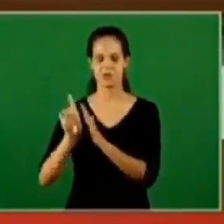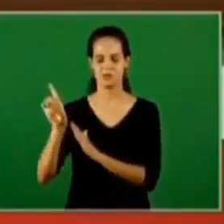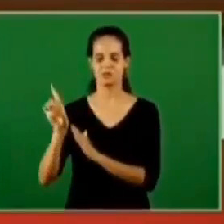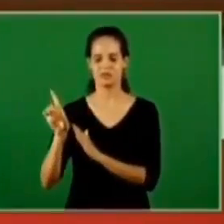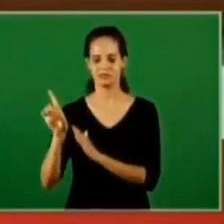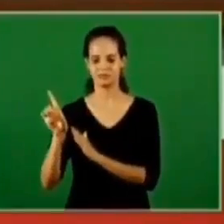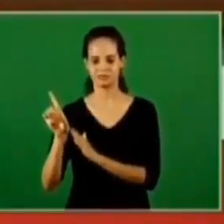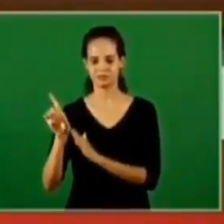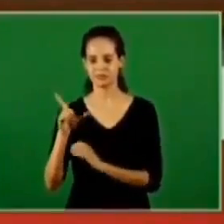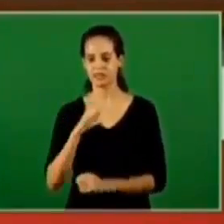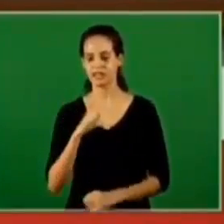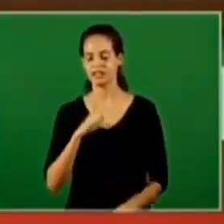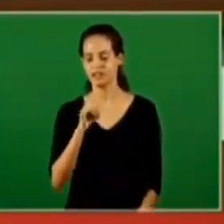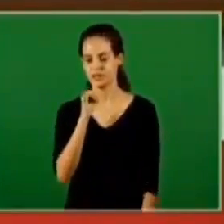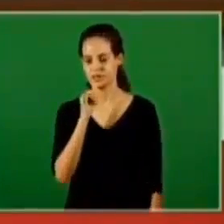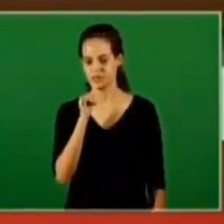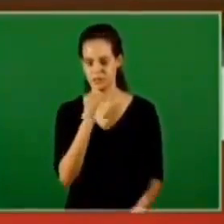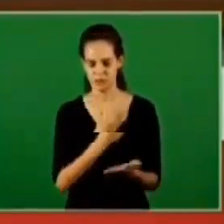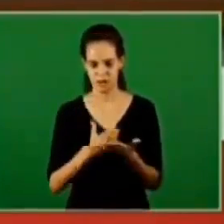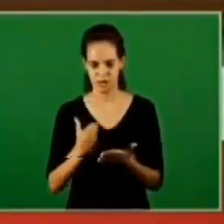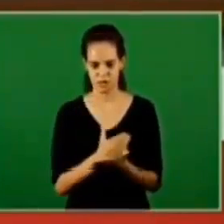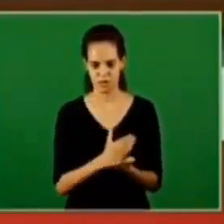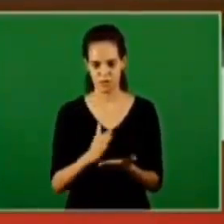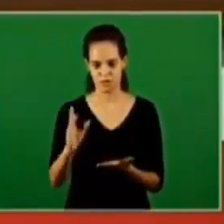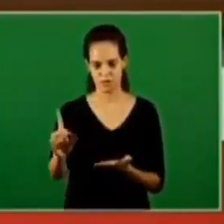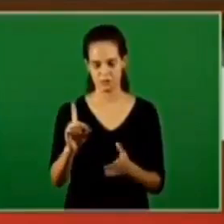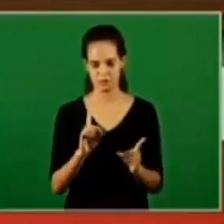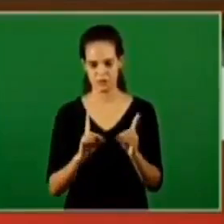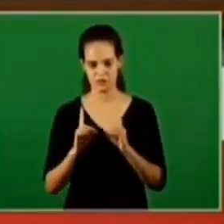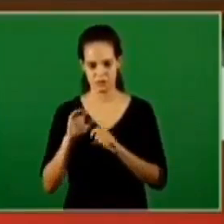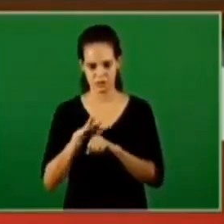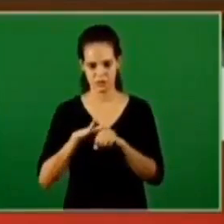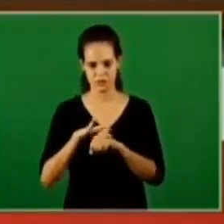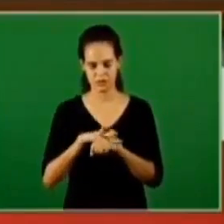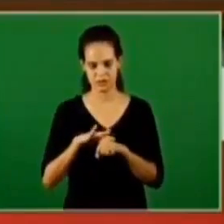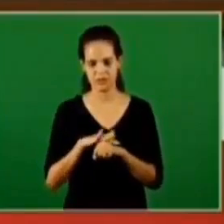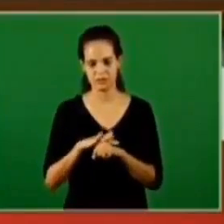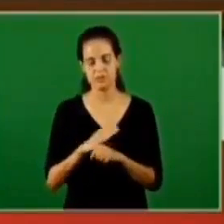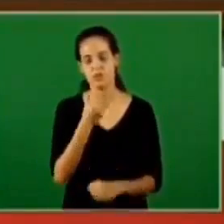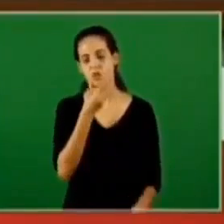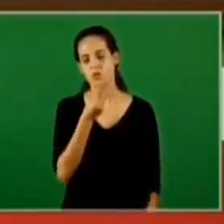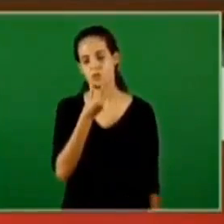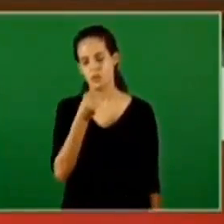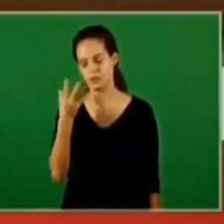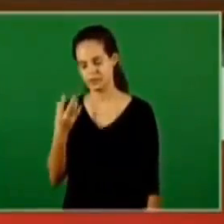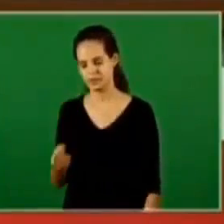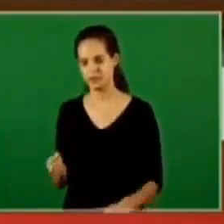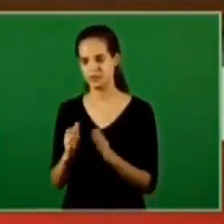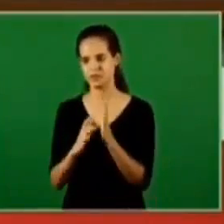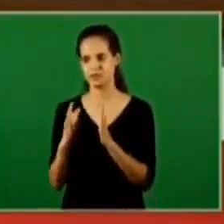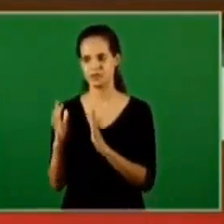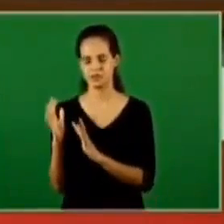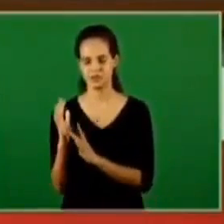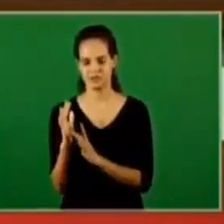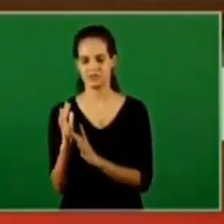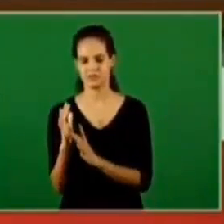a situation which the brethren spoke to us. There was a man that had just become a